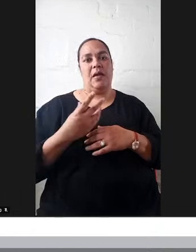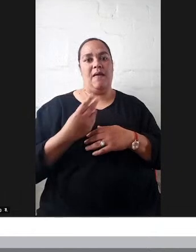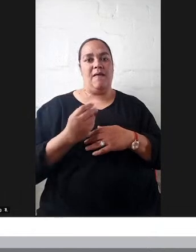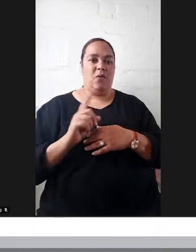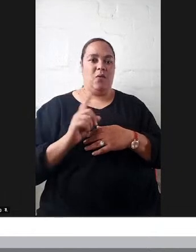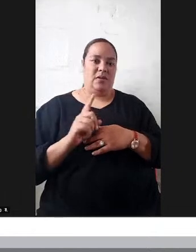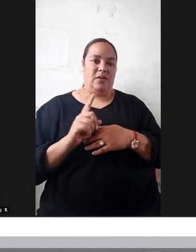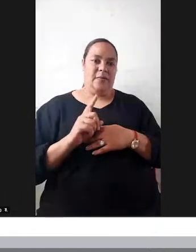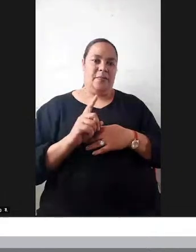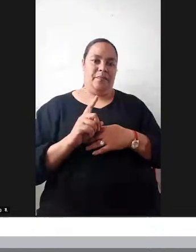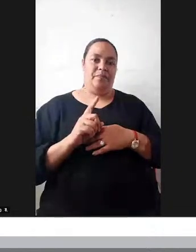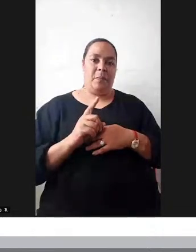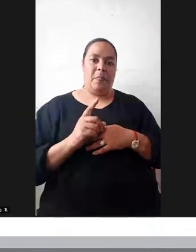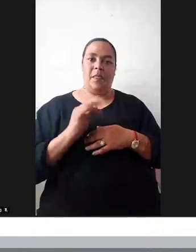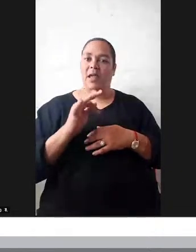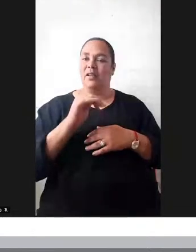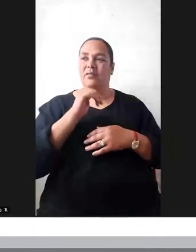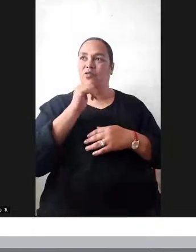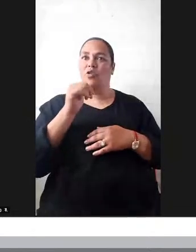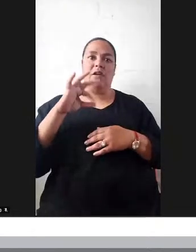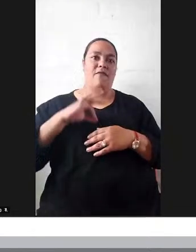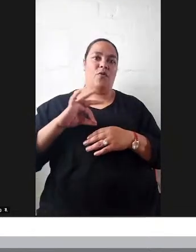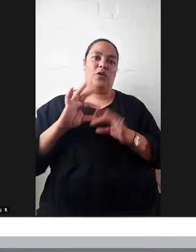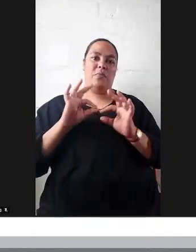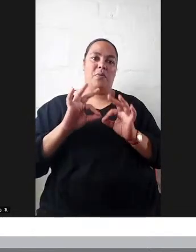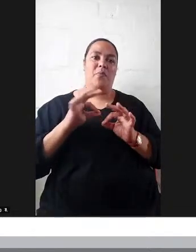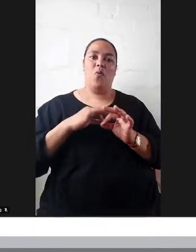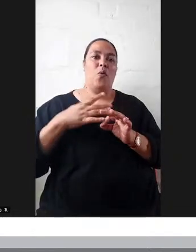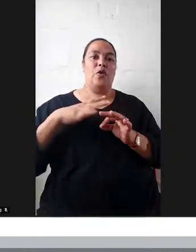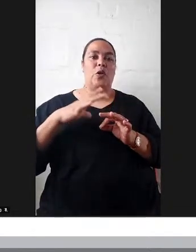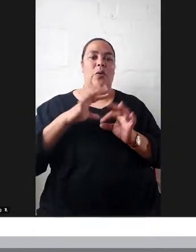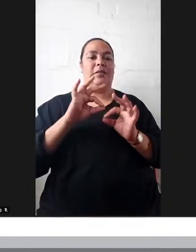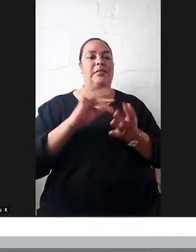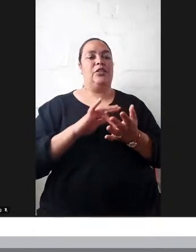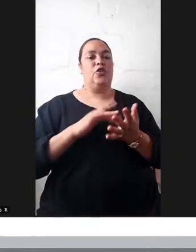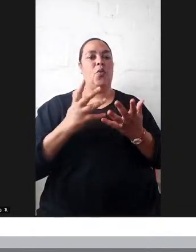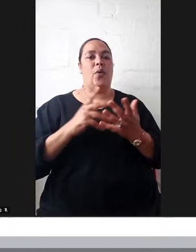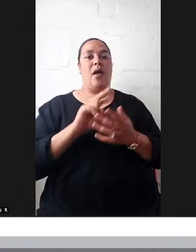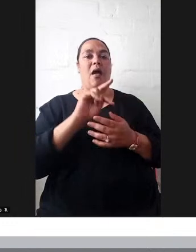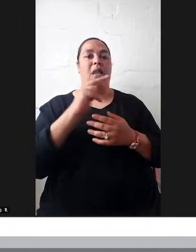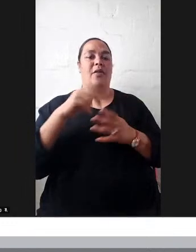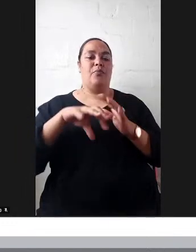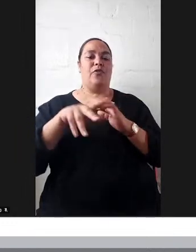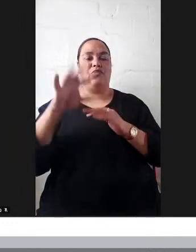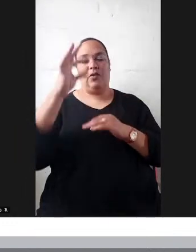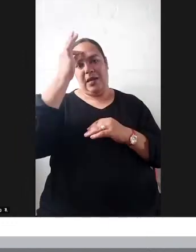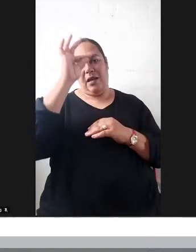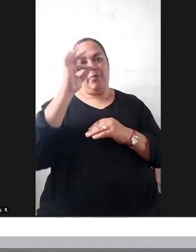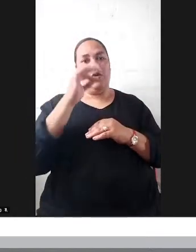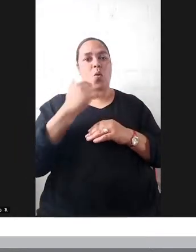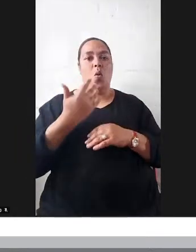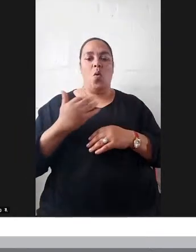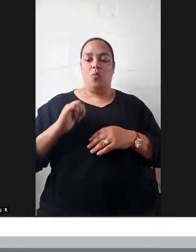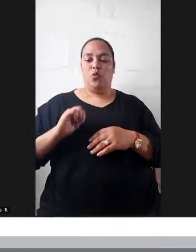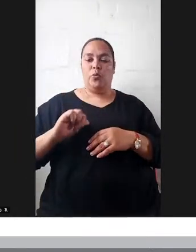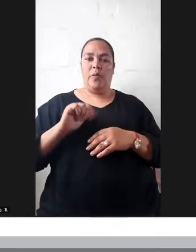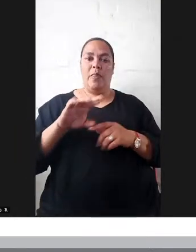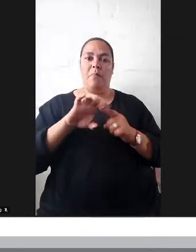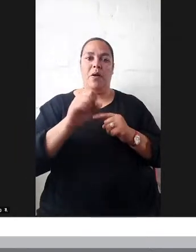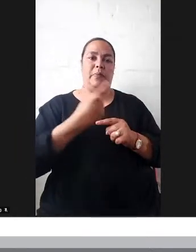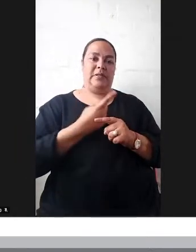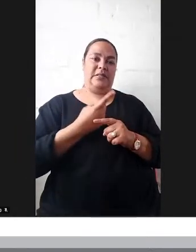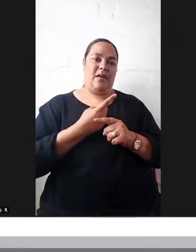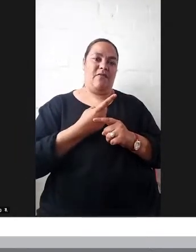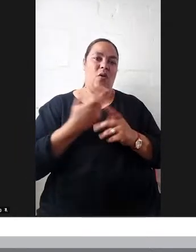and isn't quite affordable? We don't, of course, want to be in a situation where other provincial governments or municipalities have found themselves in where they